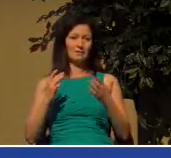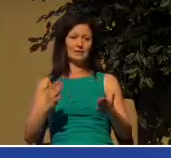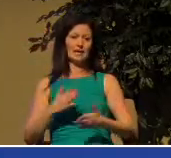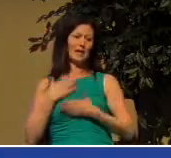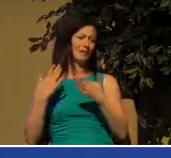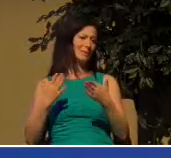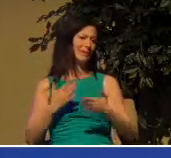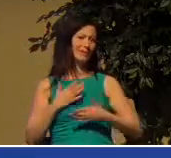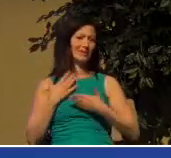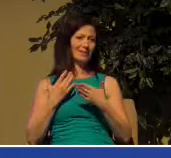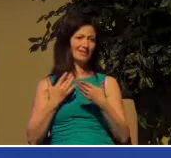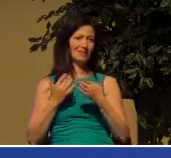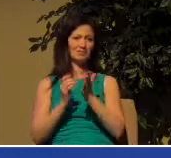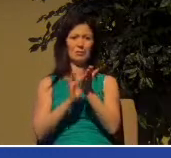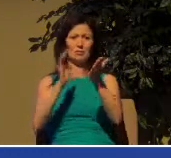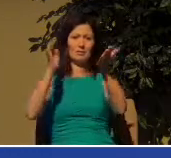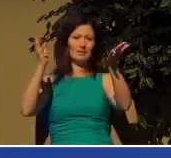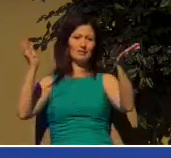compare,